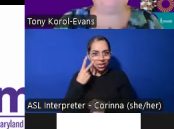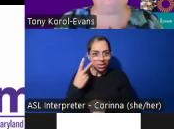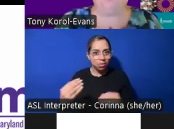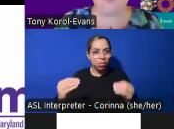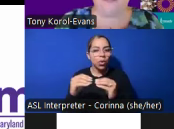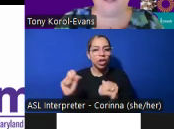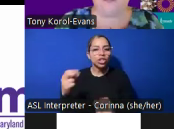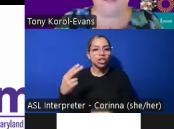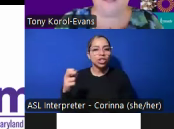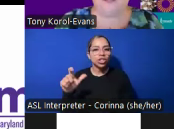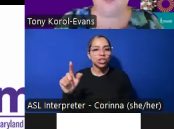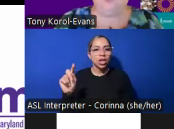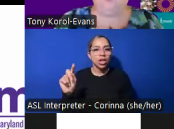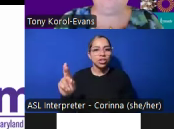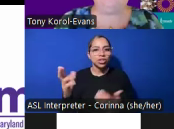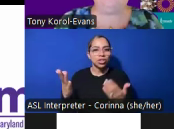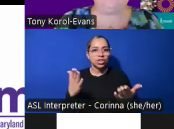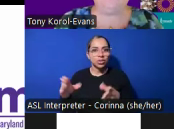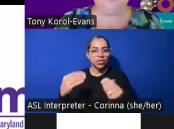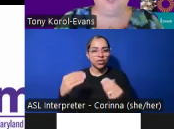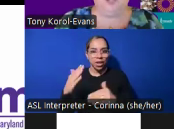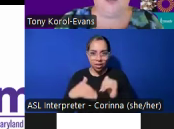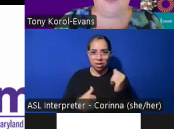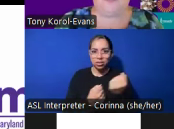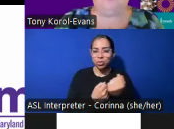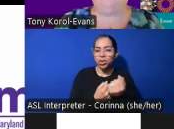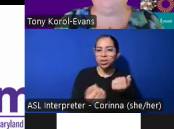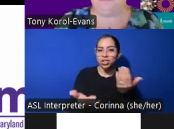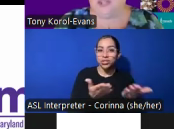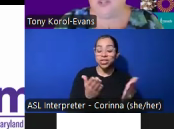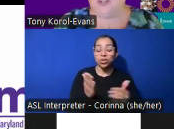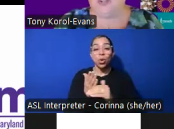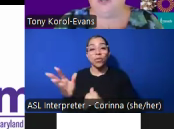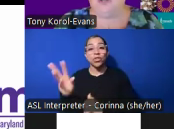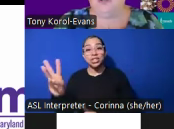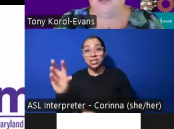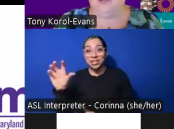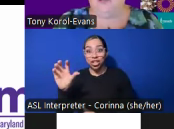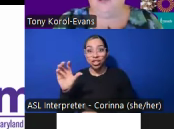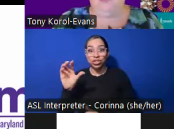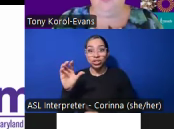than supportive services, over 600 of each.